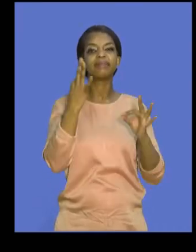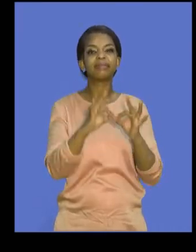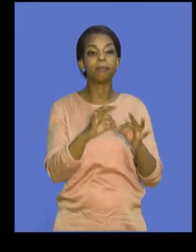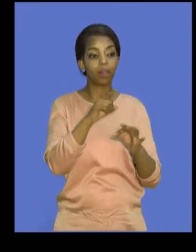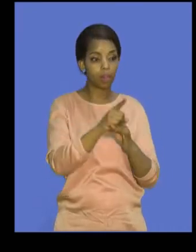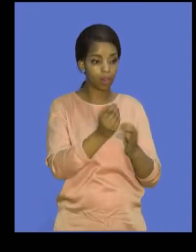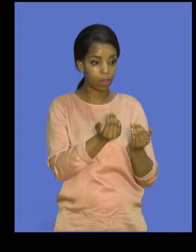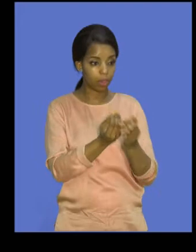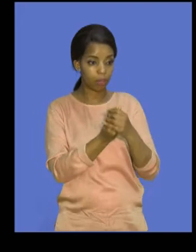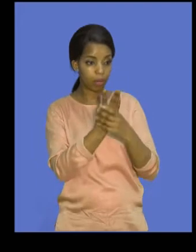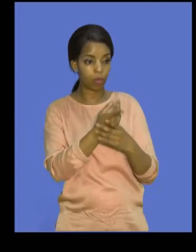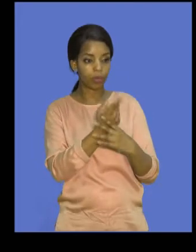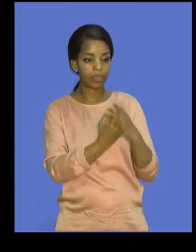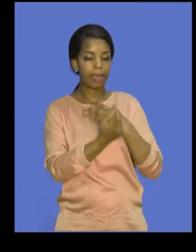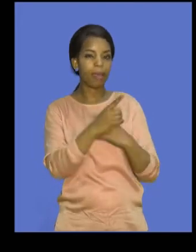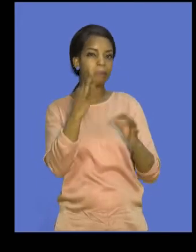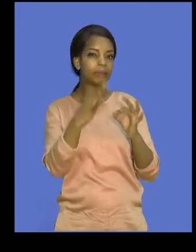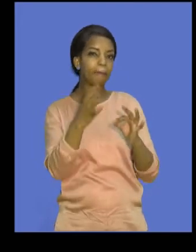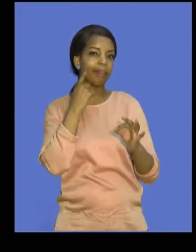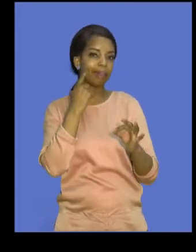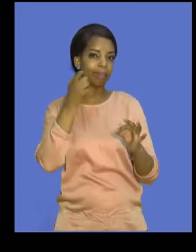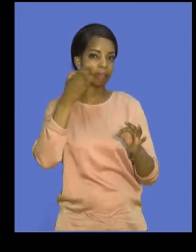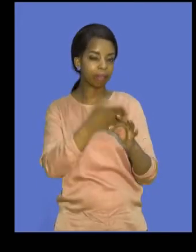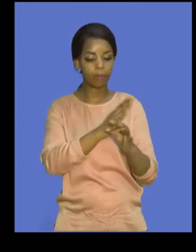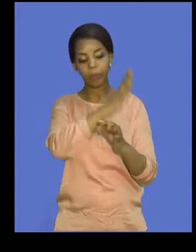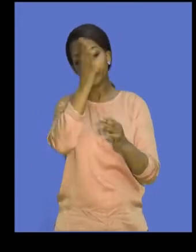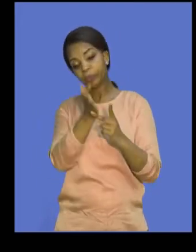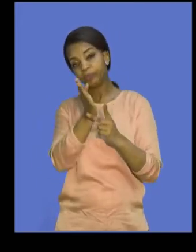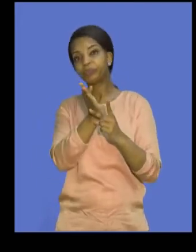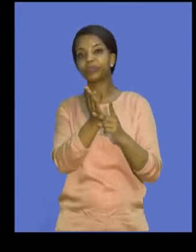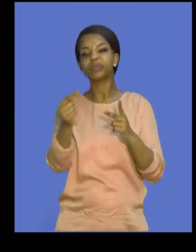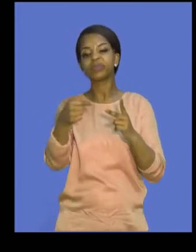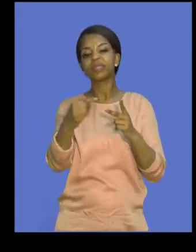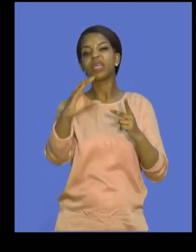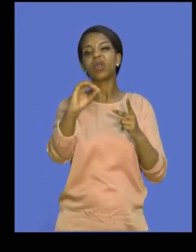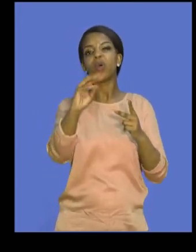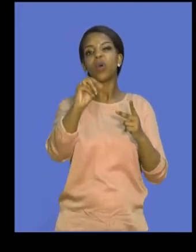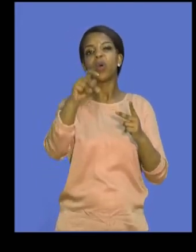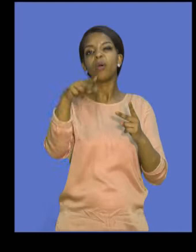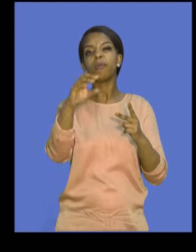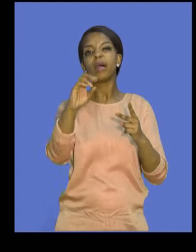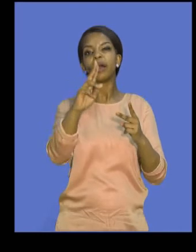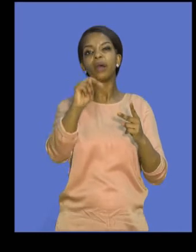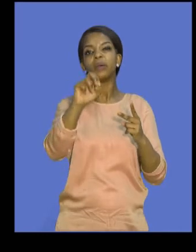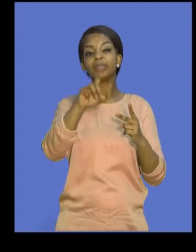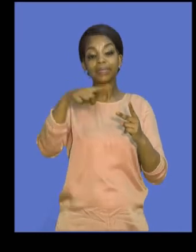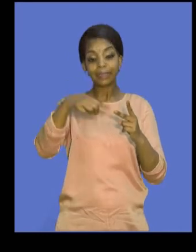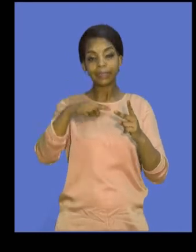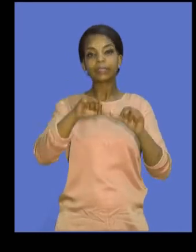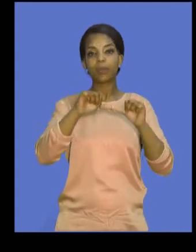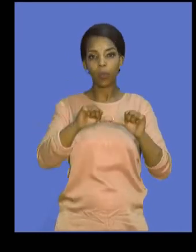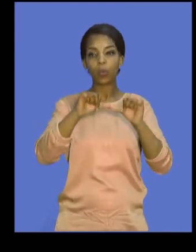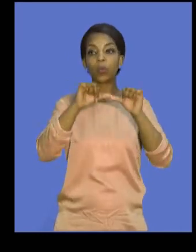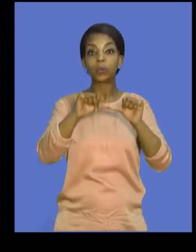compound growth or my compound pattern would mean it is a constant, but not necessarily that I'm adding it. It would be